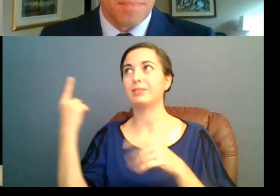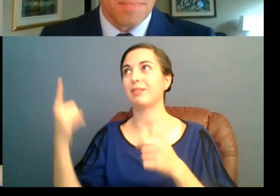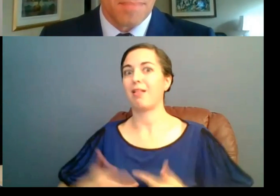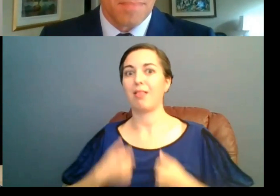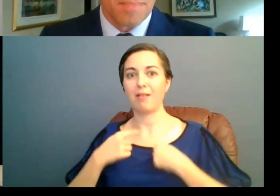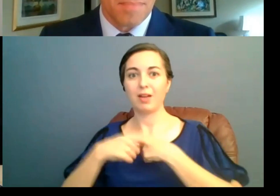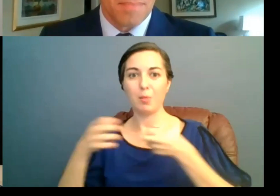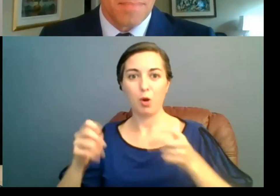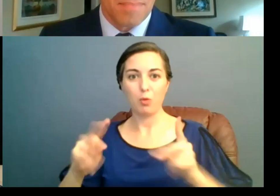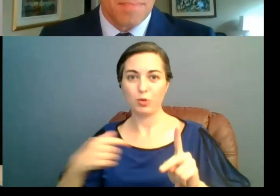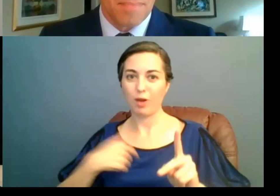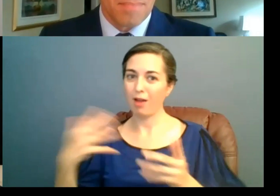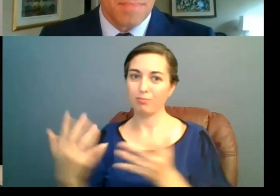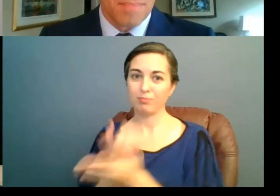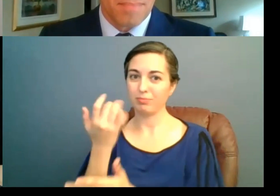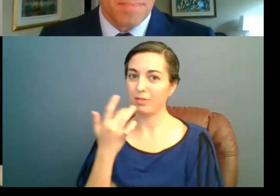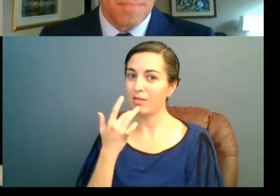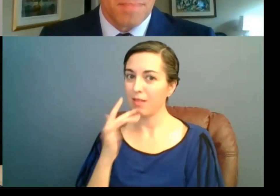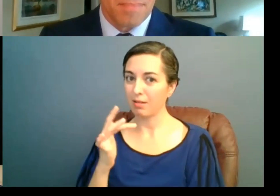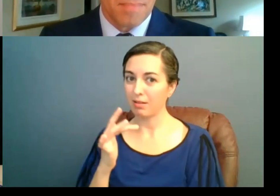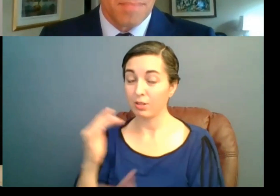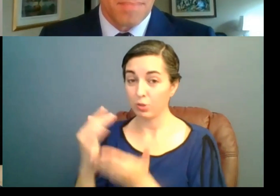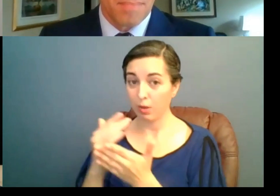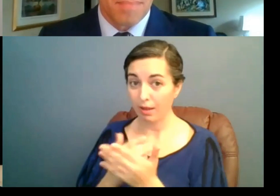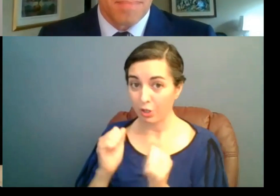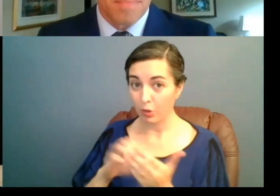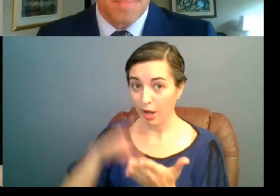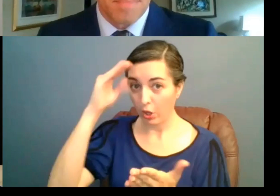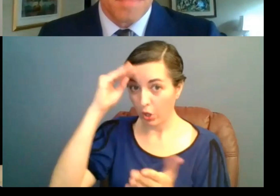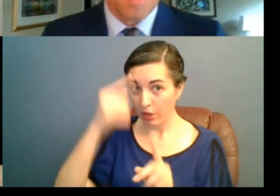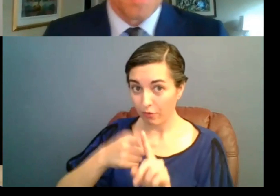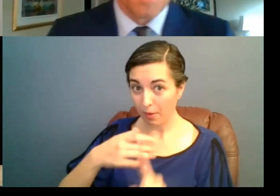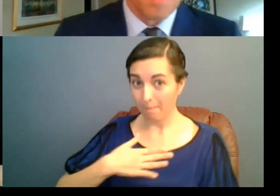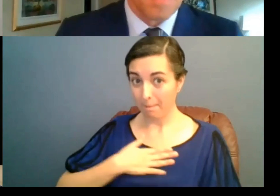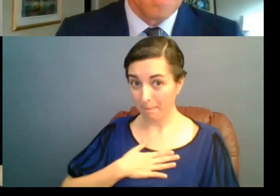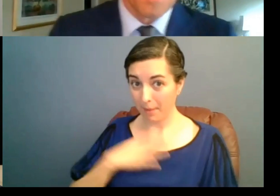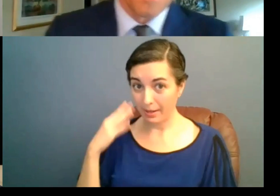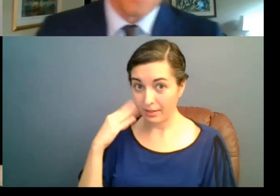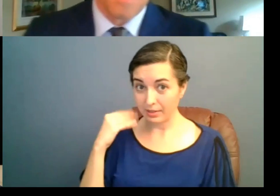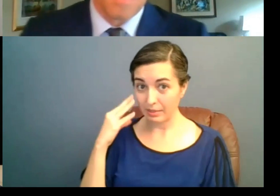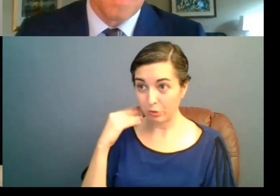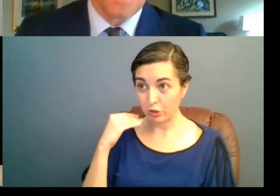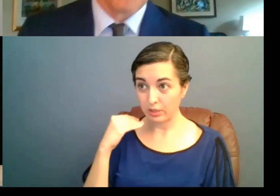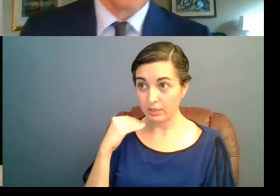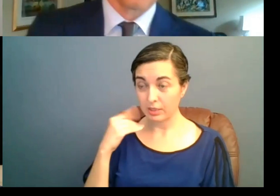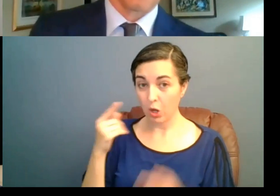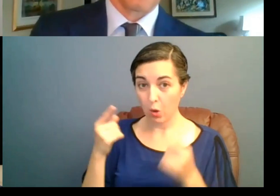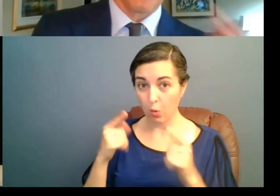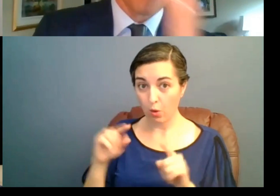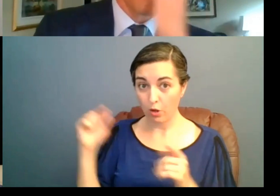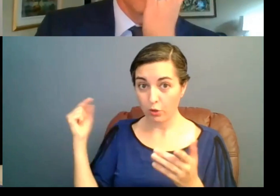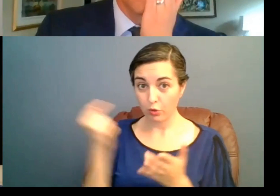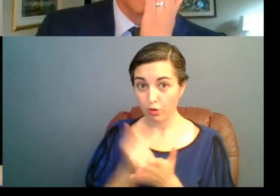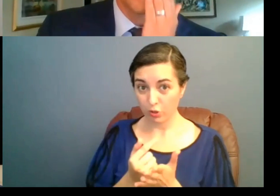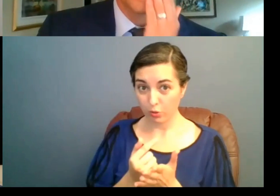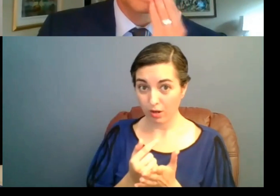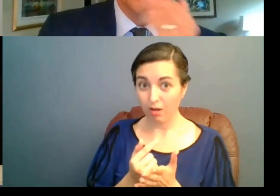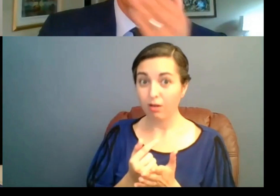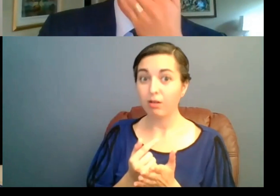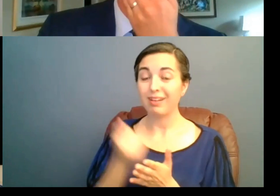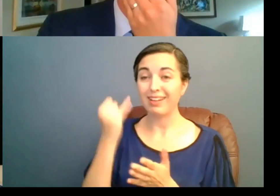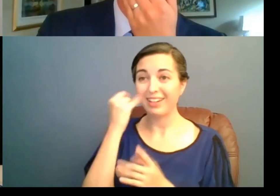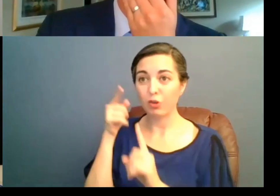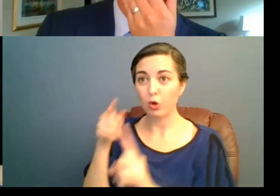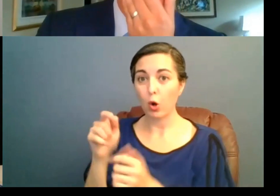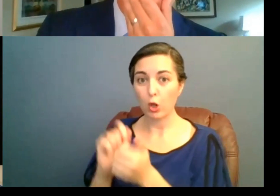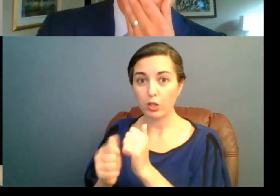lucky. So I think the lesson that you can learn from my experience is that When you graduate, if you're looking to go into